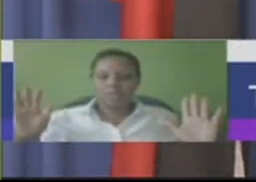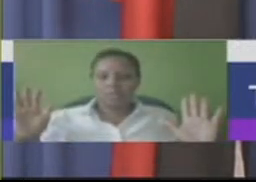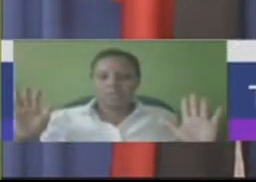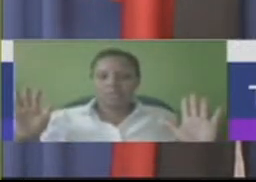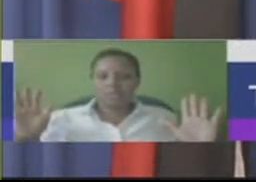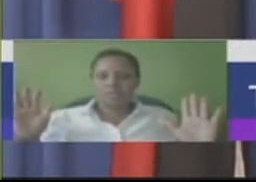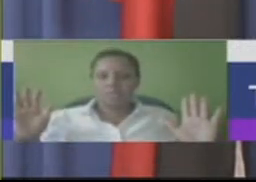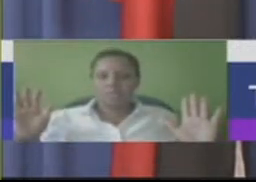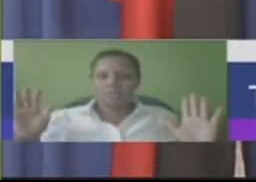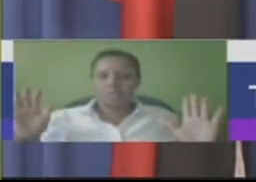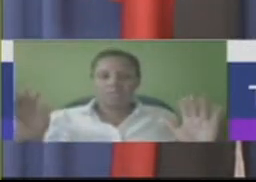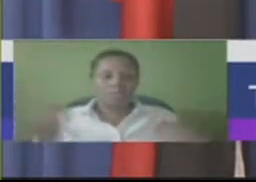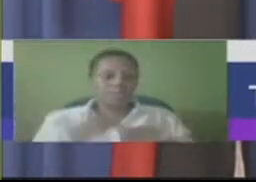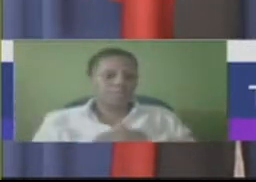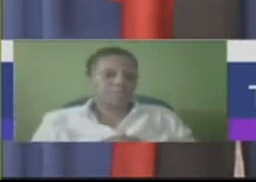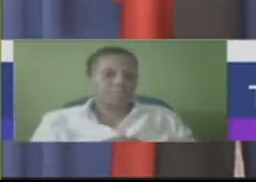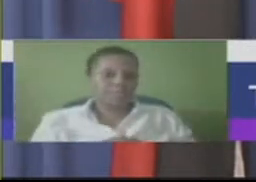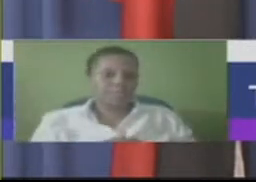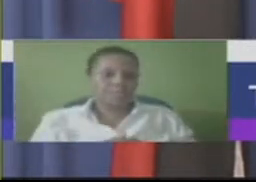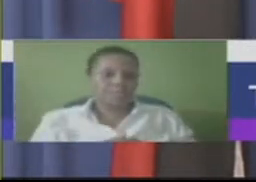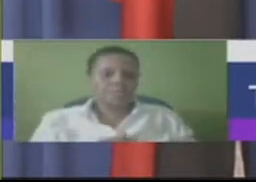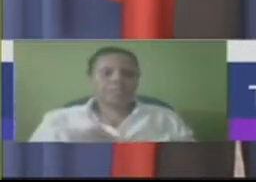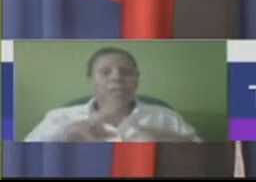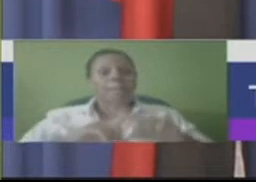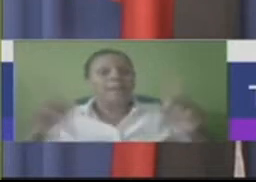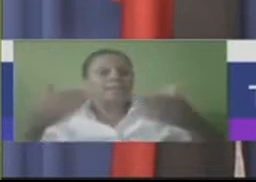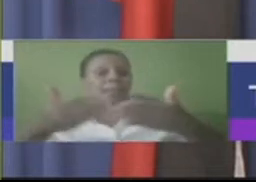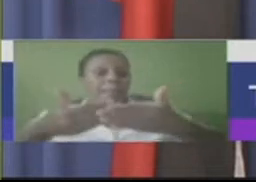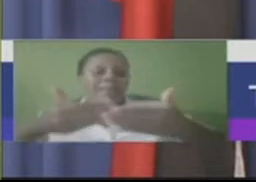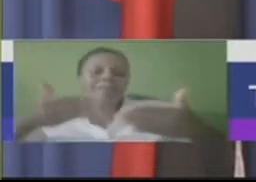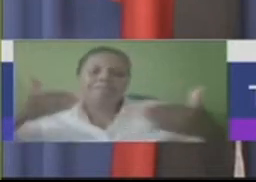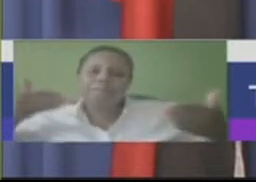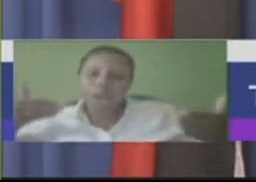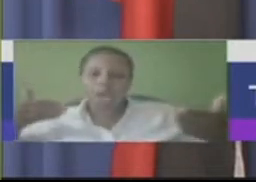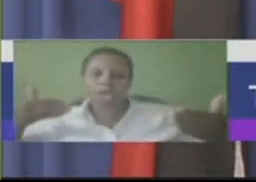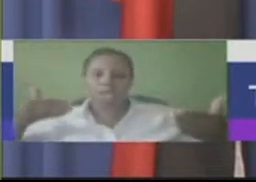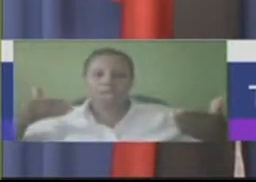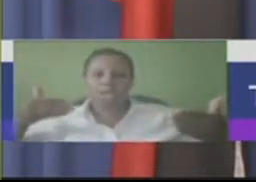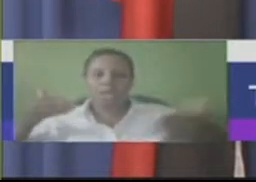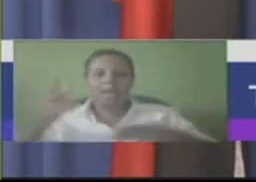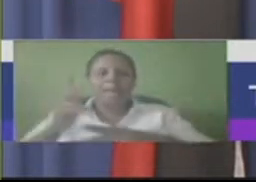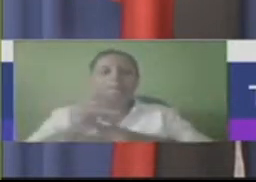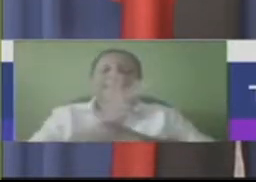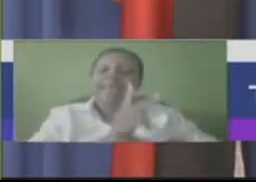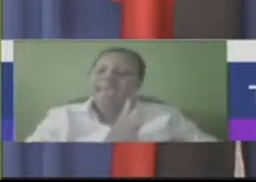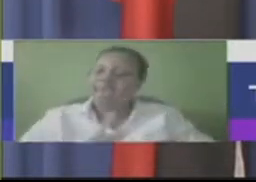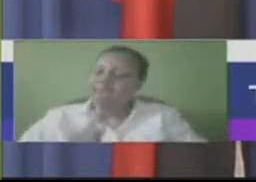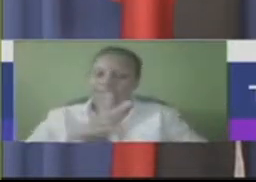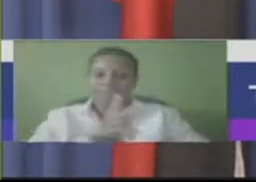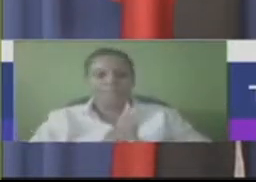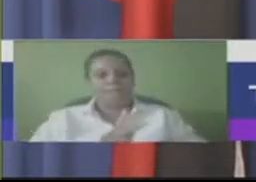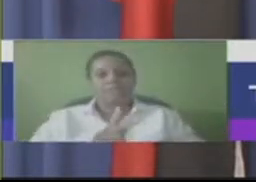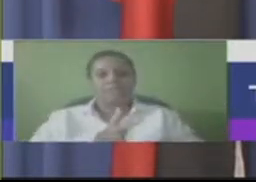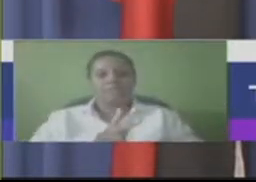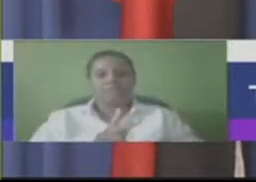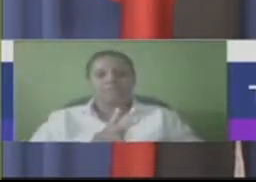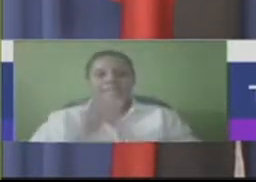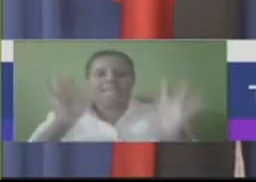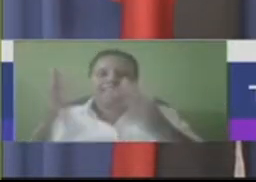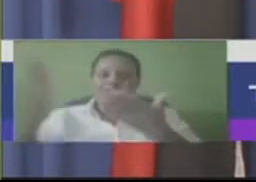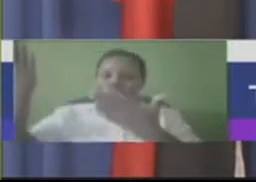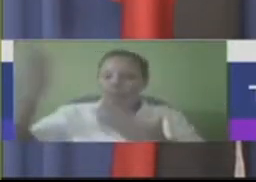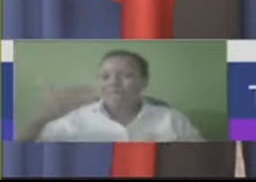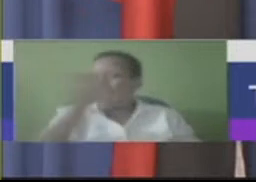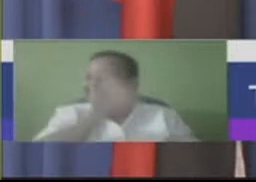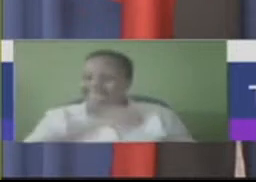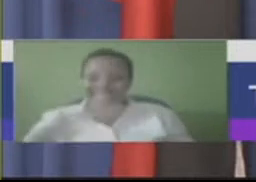it. But even before this vaccination issue turned up, you bringing anything into this country as medicine, especially